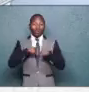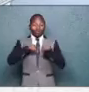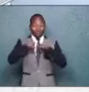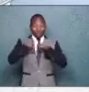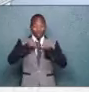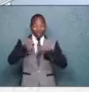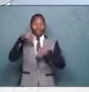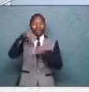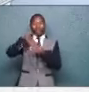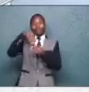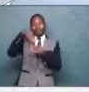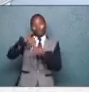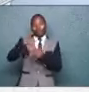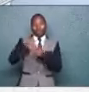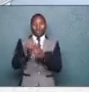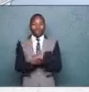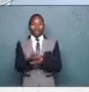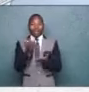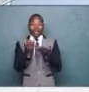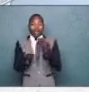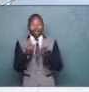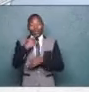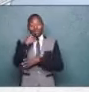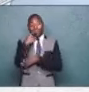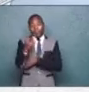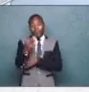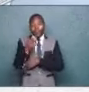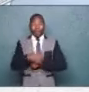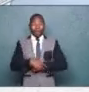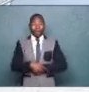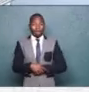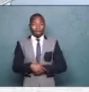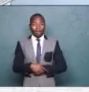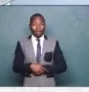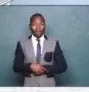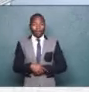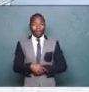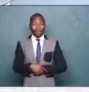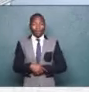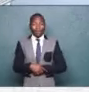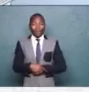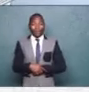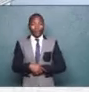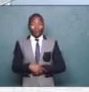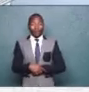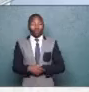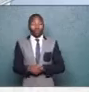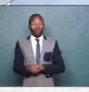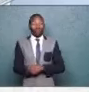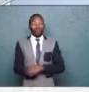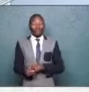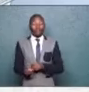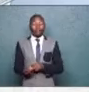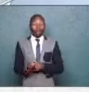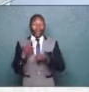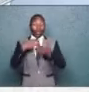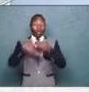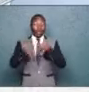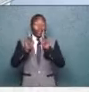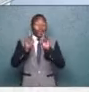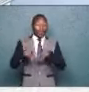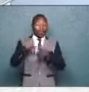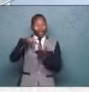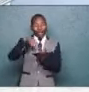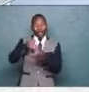kudzapikisana nawo pa chisankho kapena kuti mashado kuta aike owa imirira